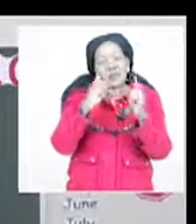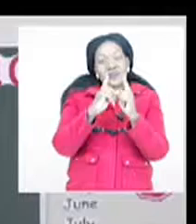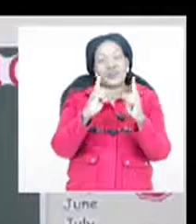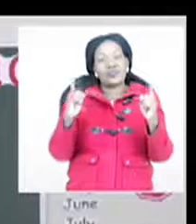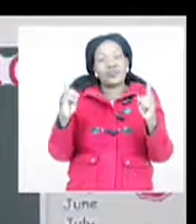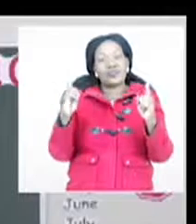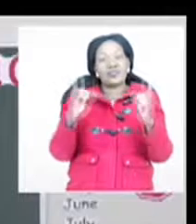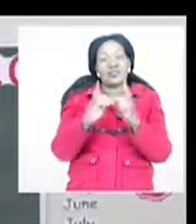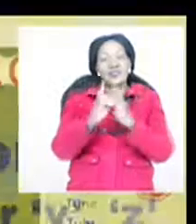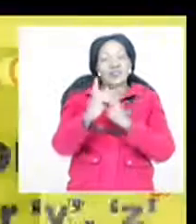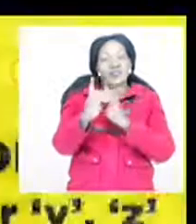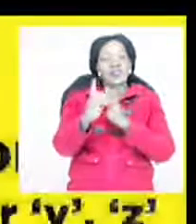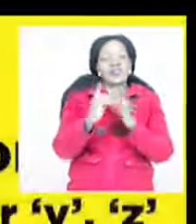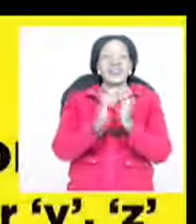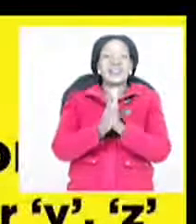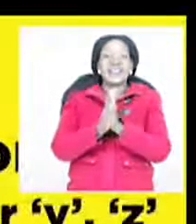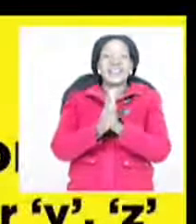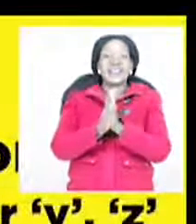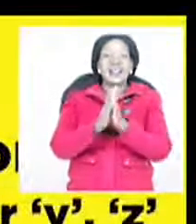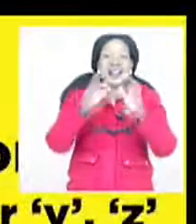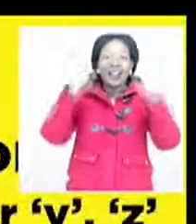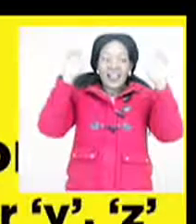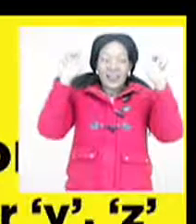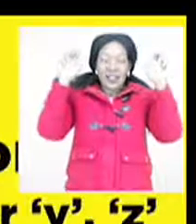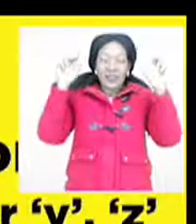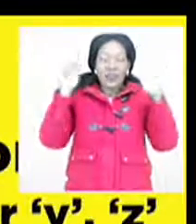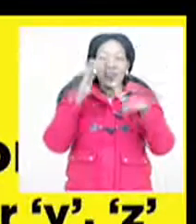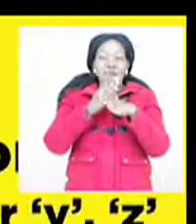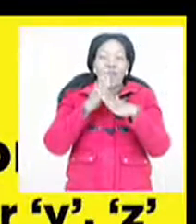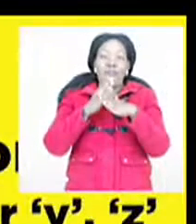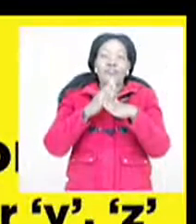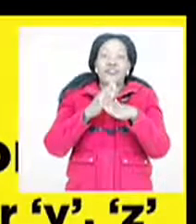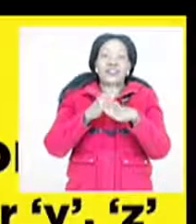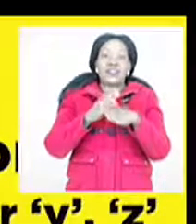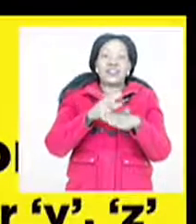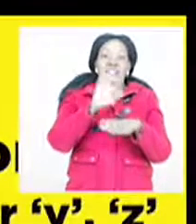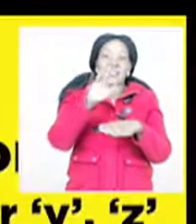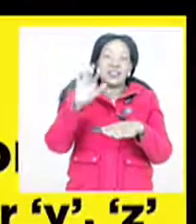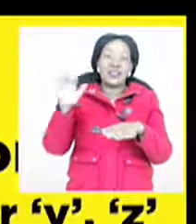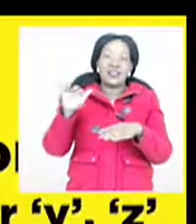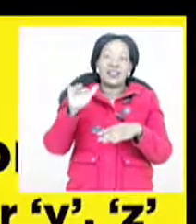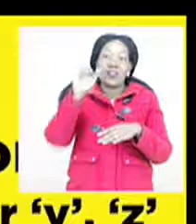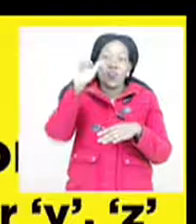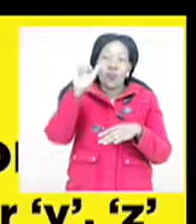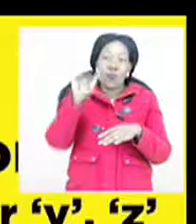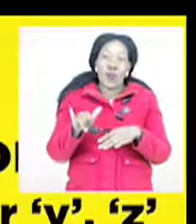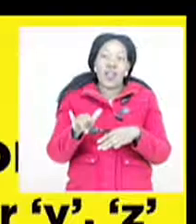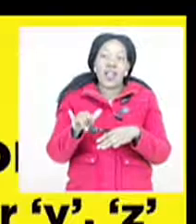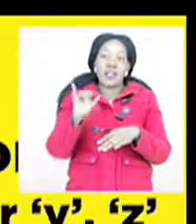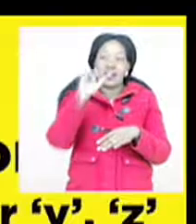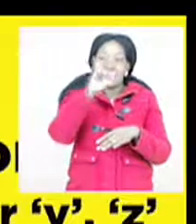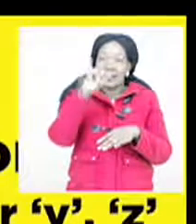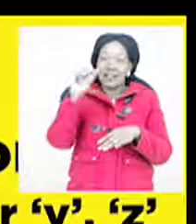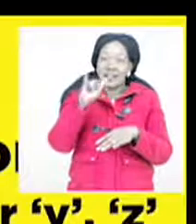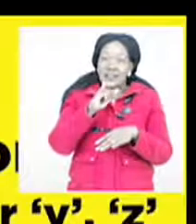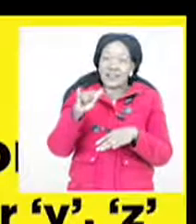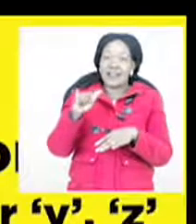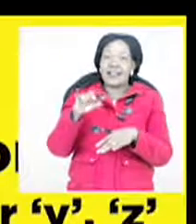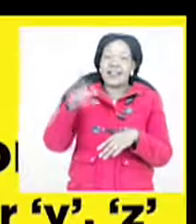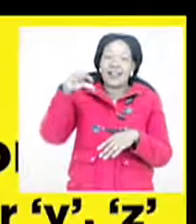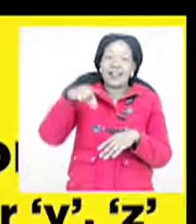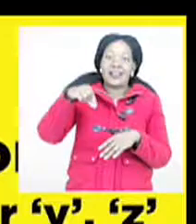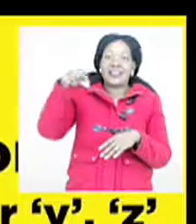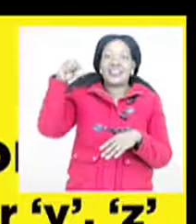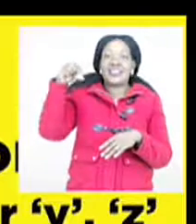a social distance. Our lesson for today is about the letters Y,